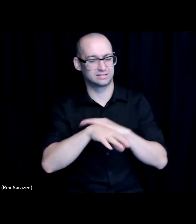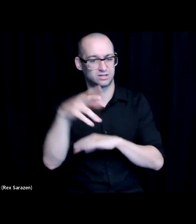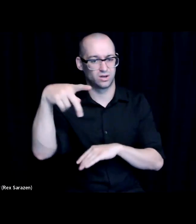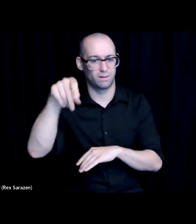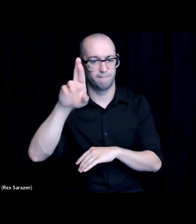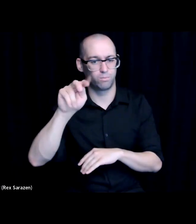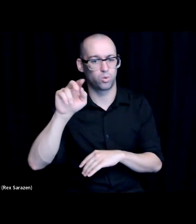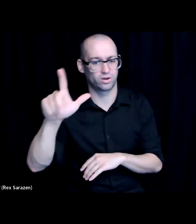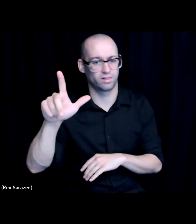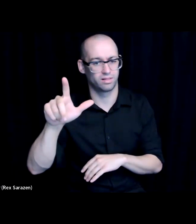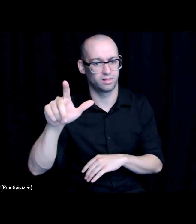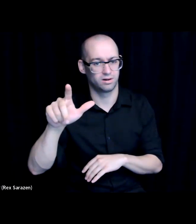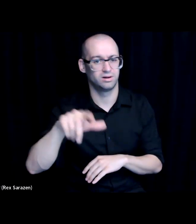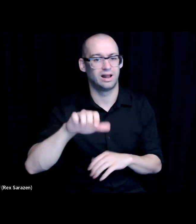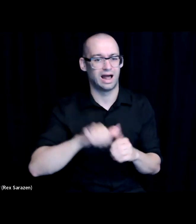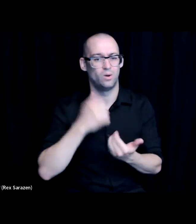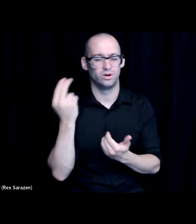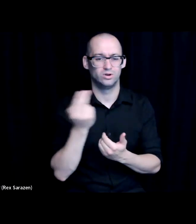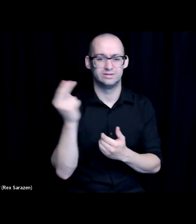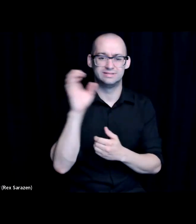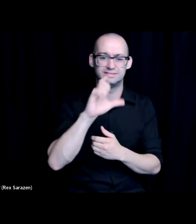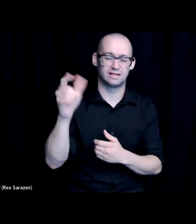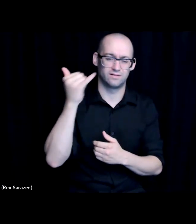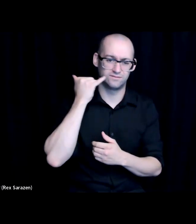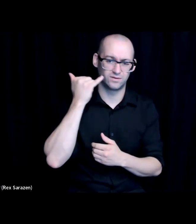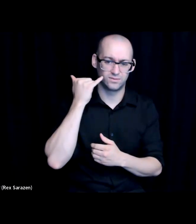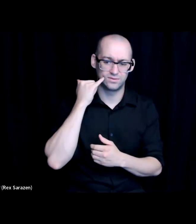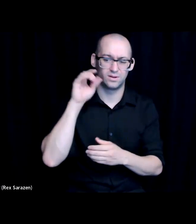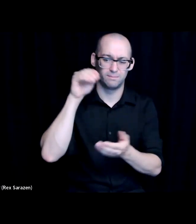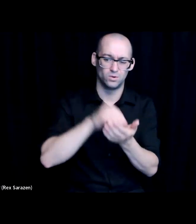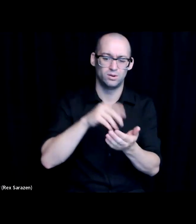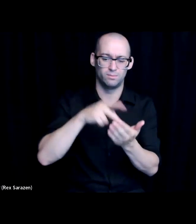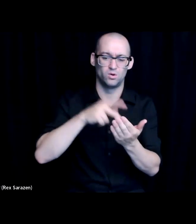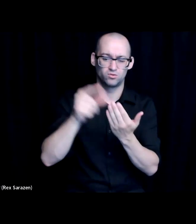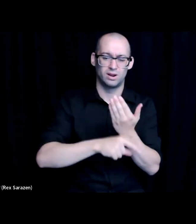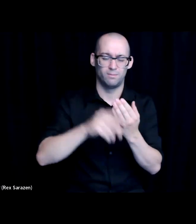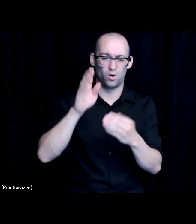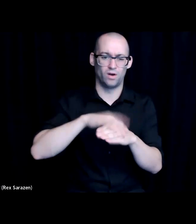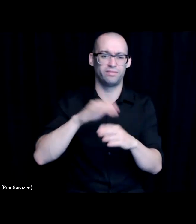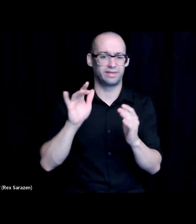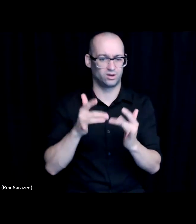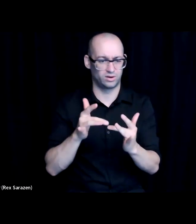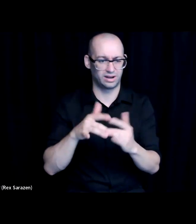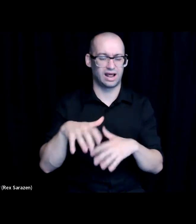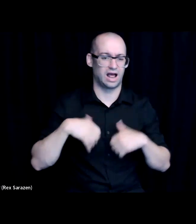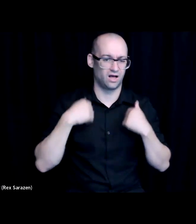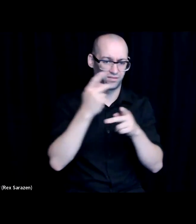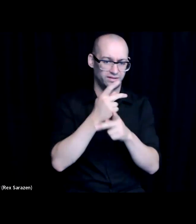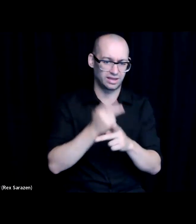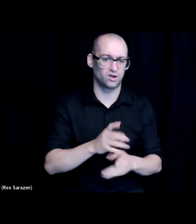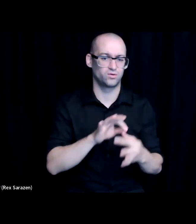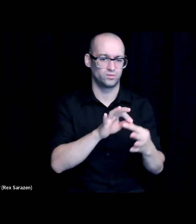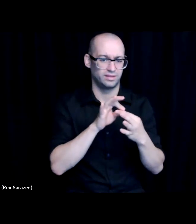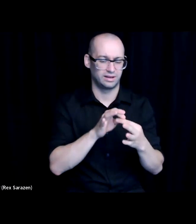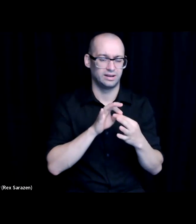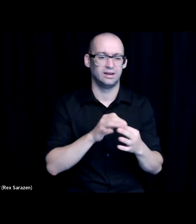how to utilize the cell phone and put programs on the internet that has healthcare related types of needs, as